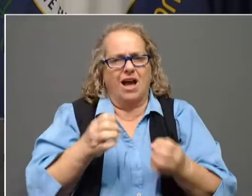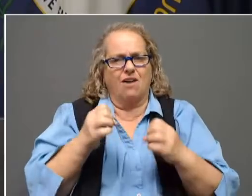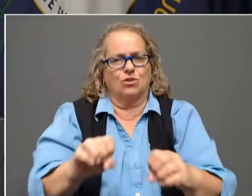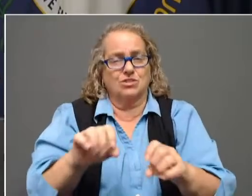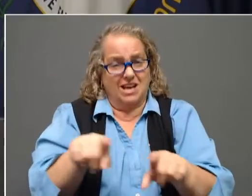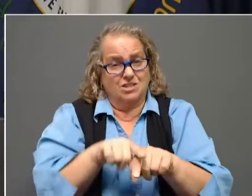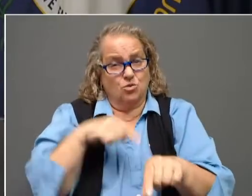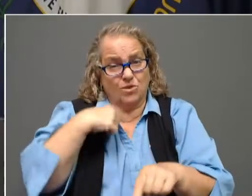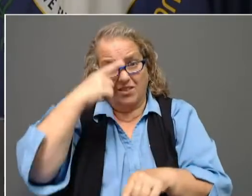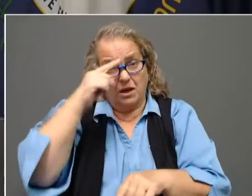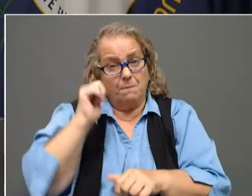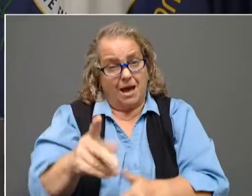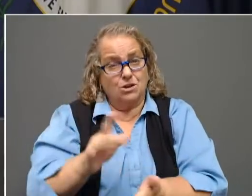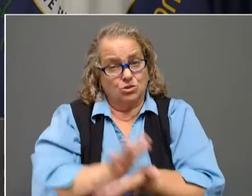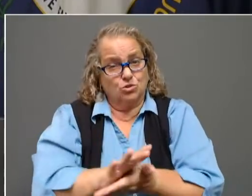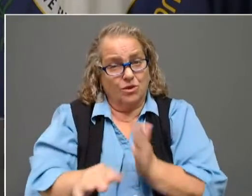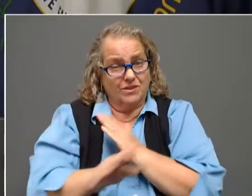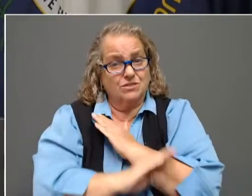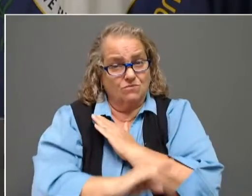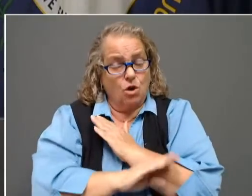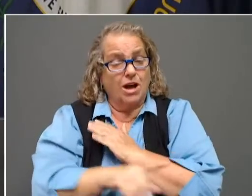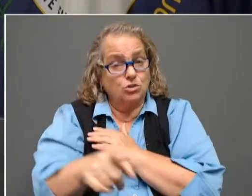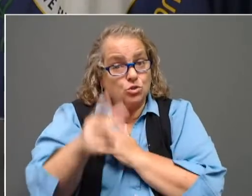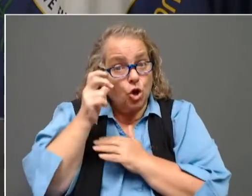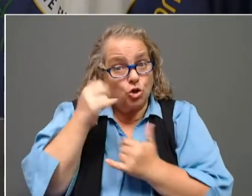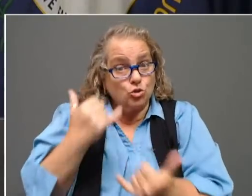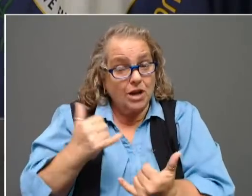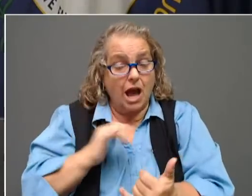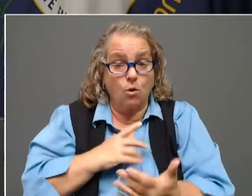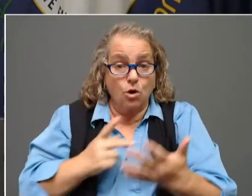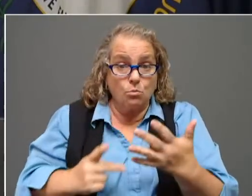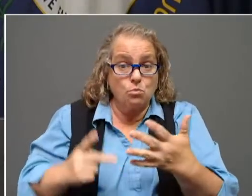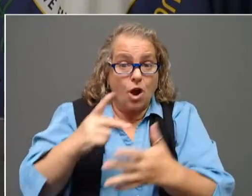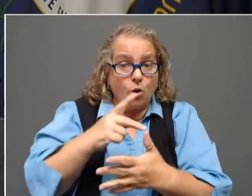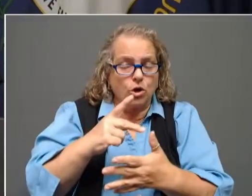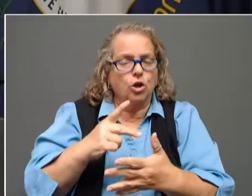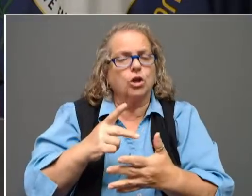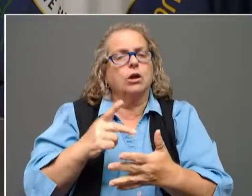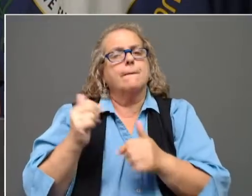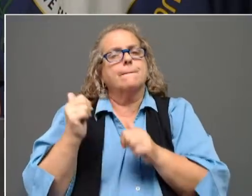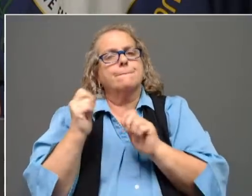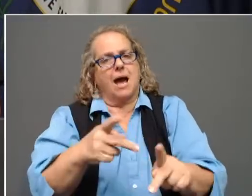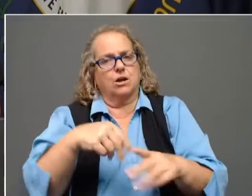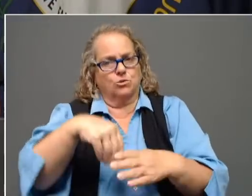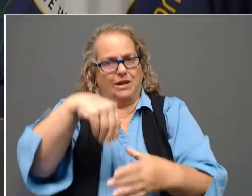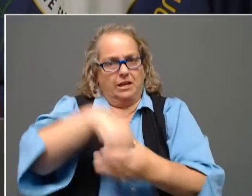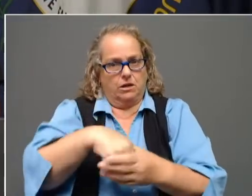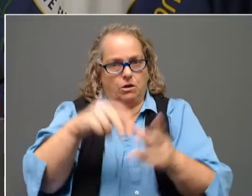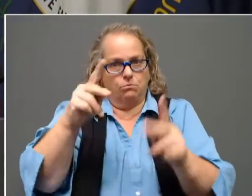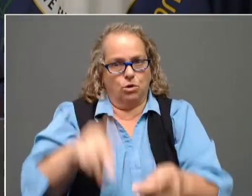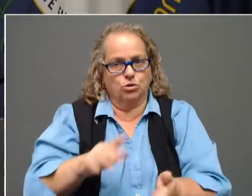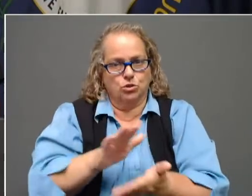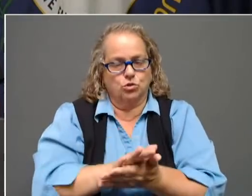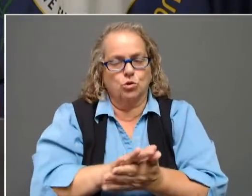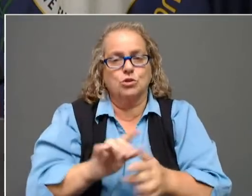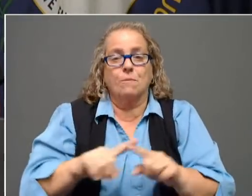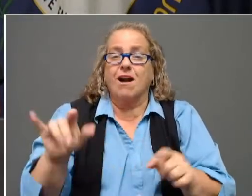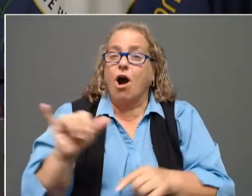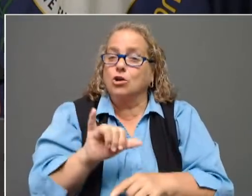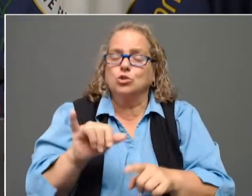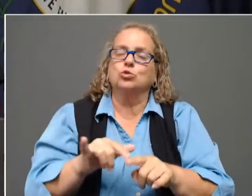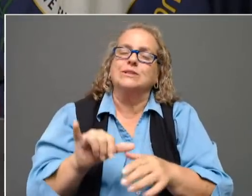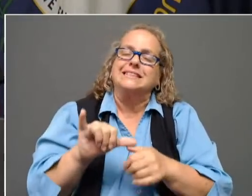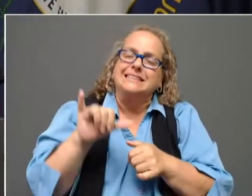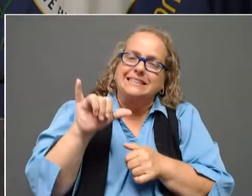As you've heard today, our priority is to return to in-person school, but it's also to stay in school. So as we